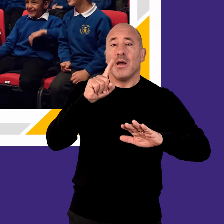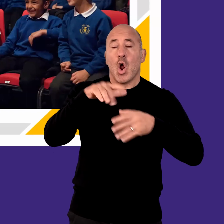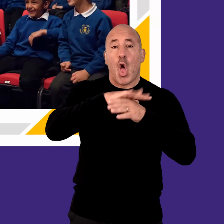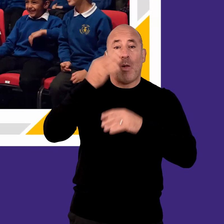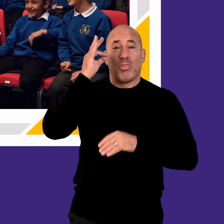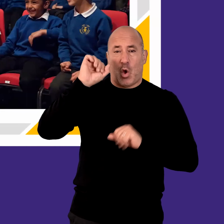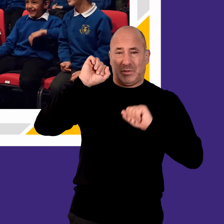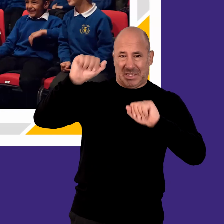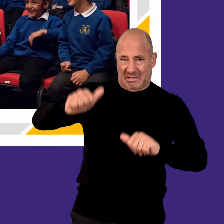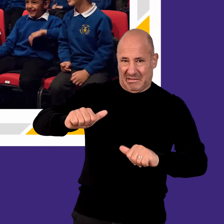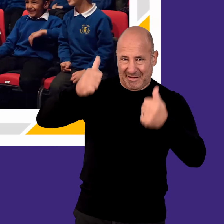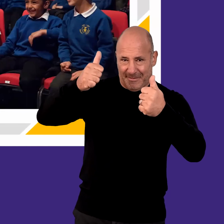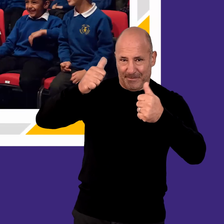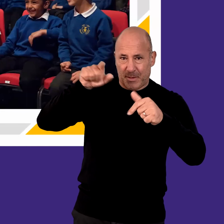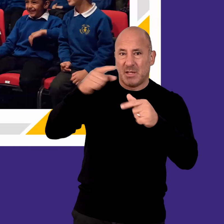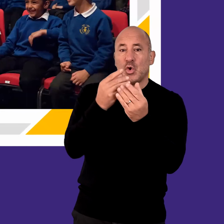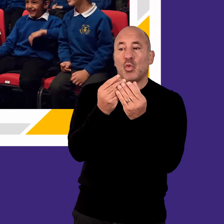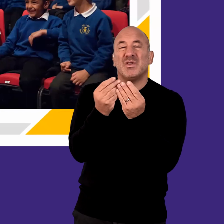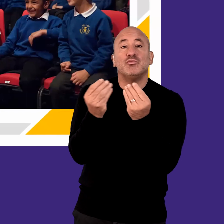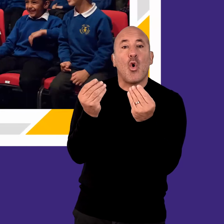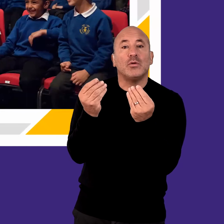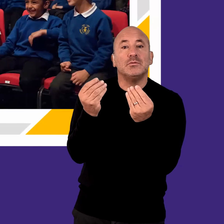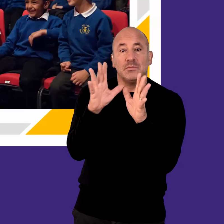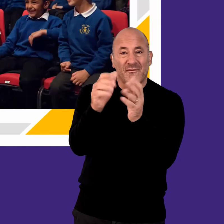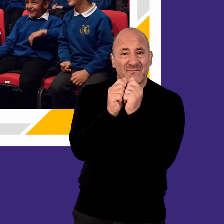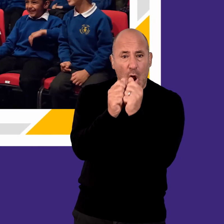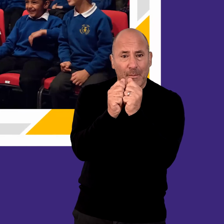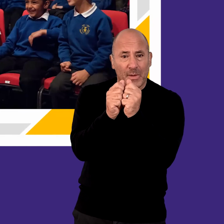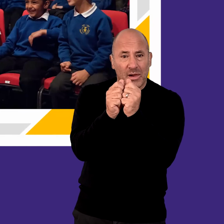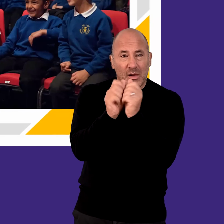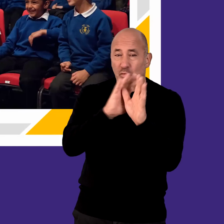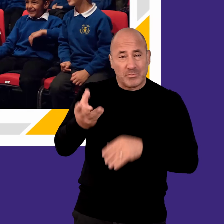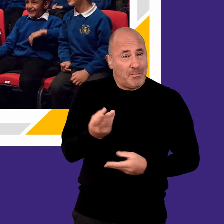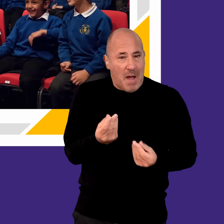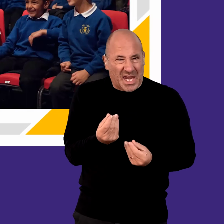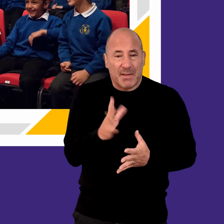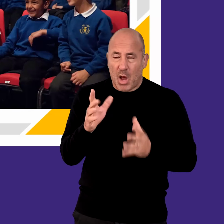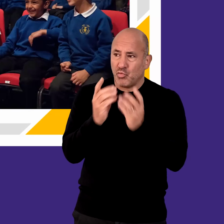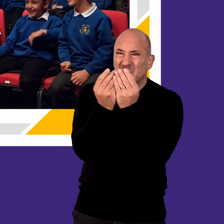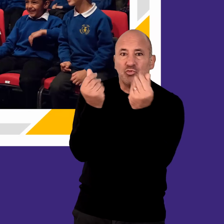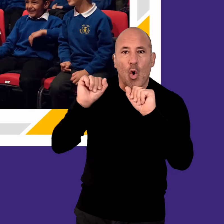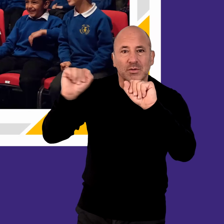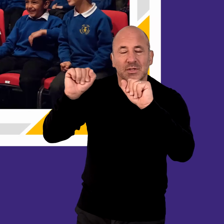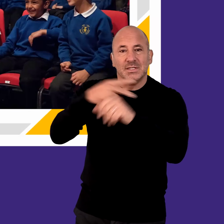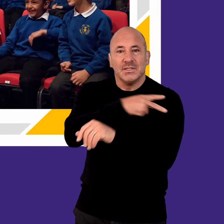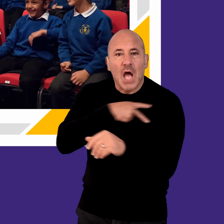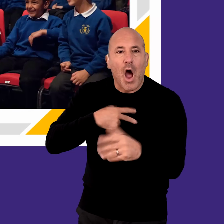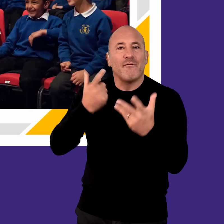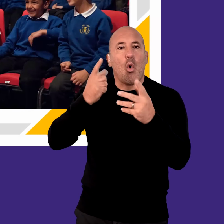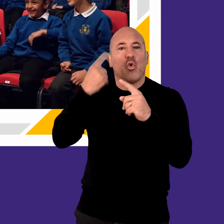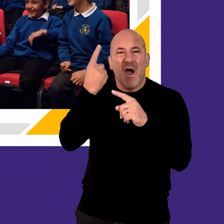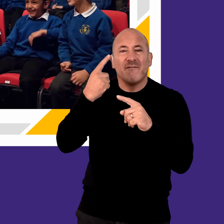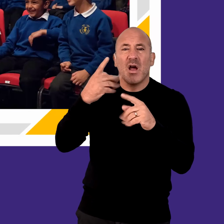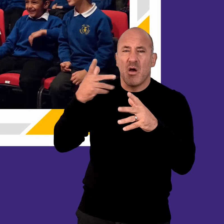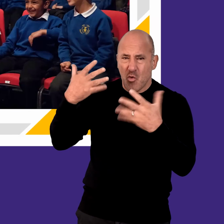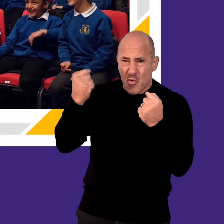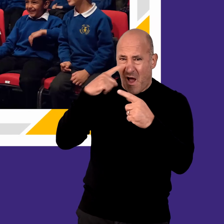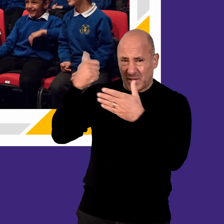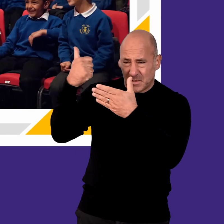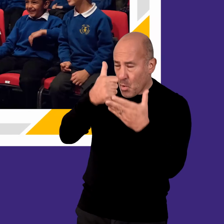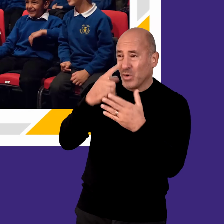authorities have and see that as a resource that is sometimes as valuable, if not more valuable, than any money that they might have to support